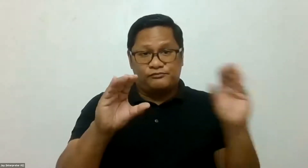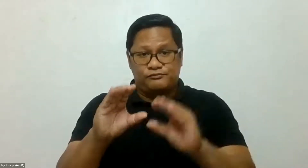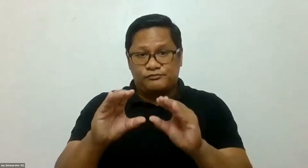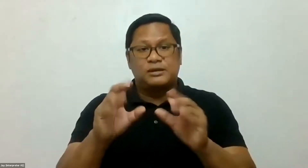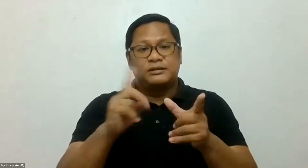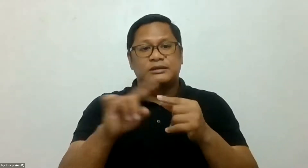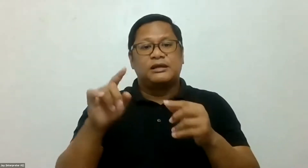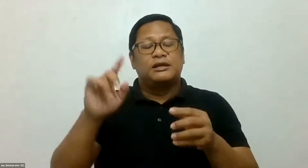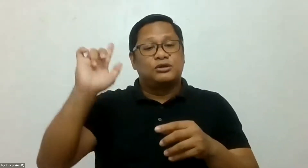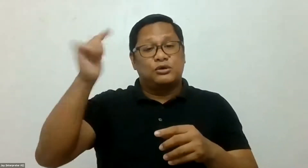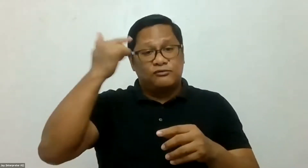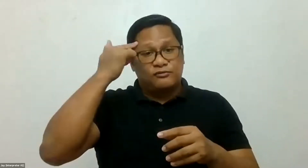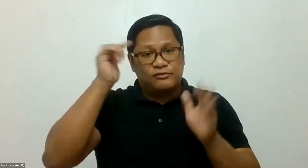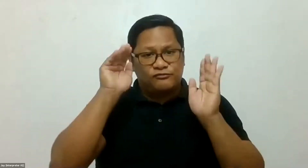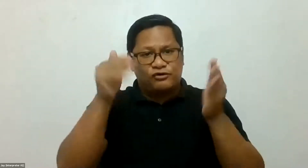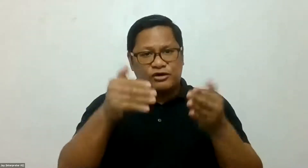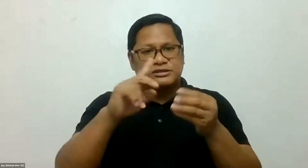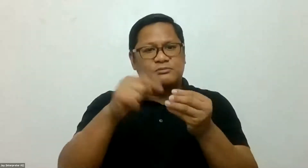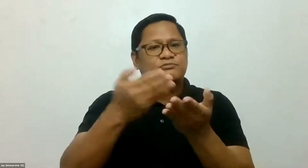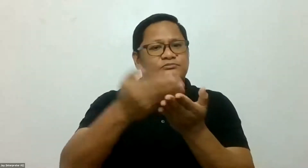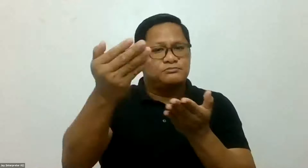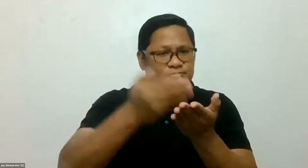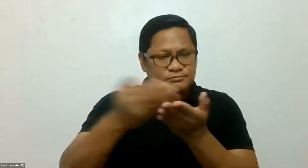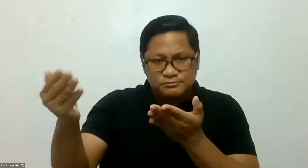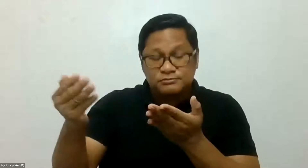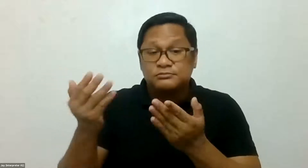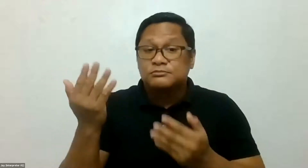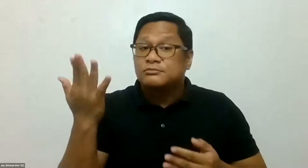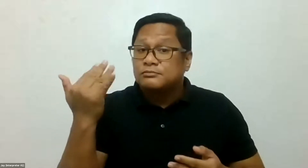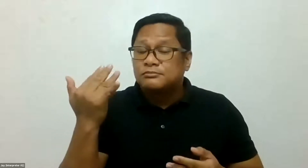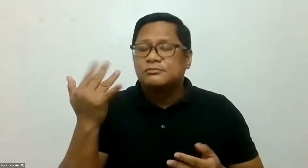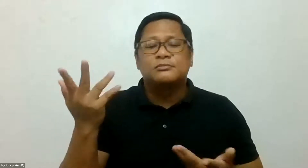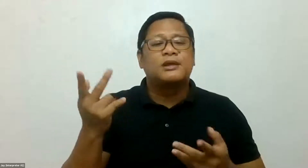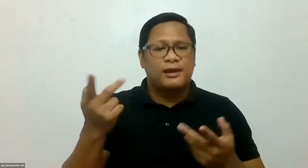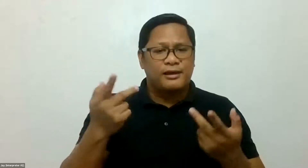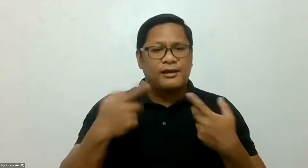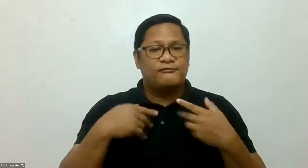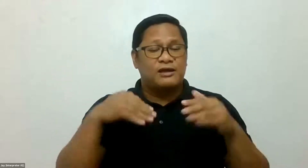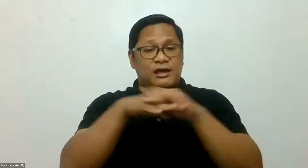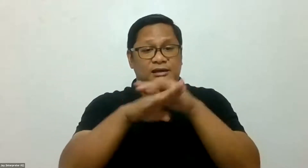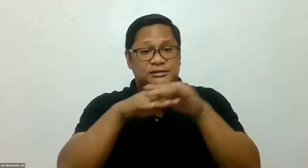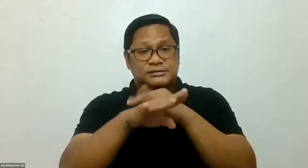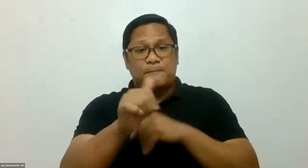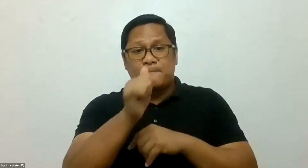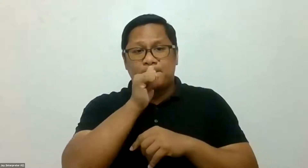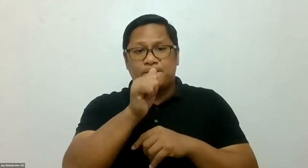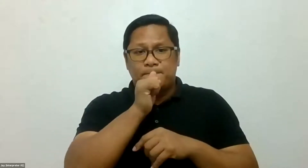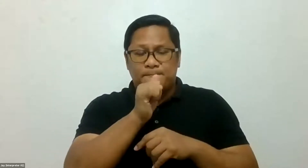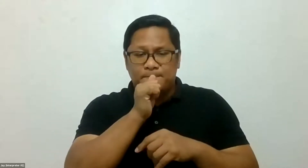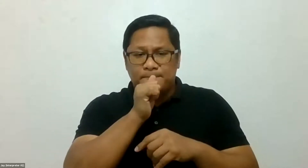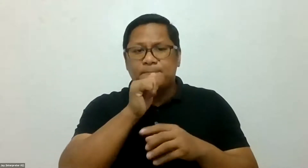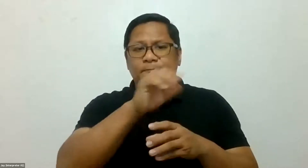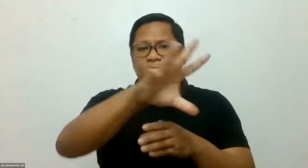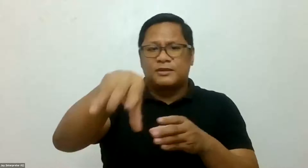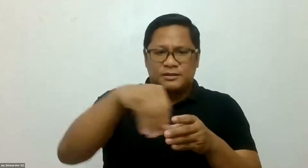basically focusing more on purchasing because they basically accept that private provision is part of the